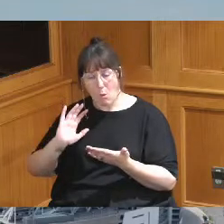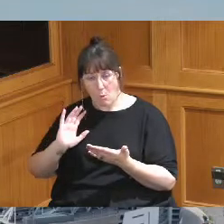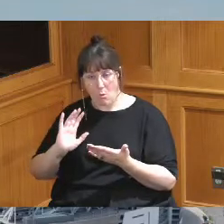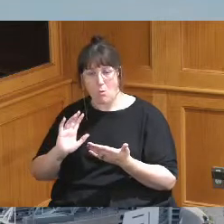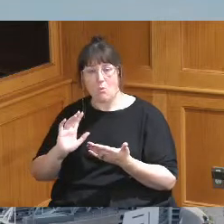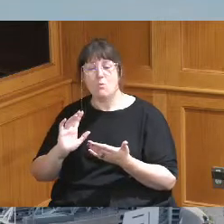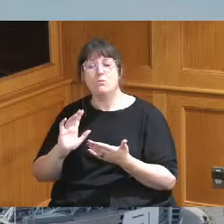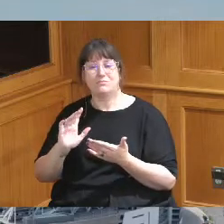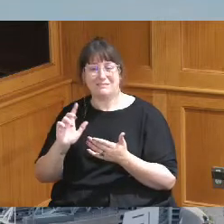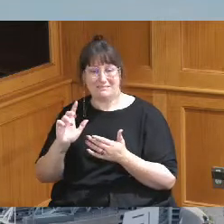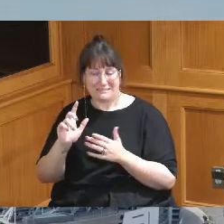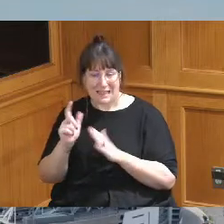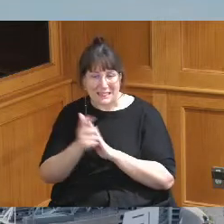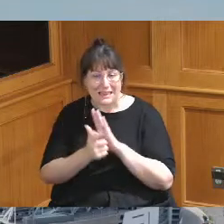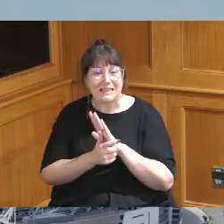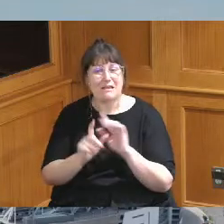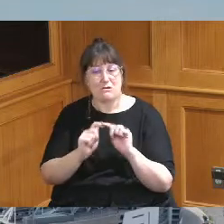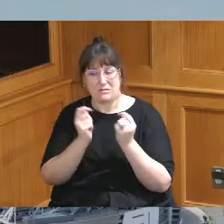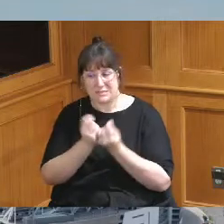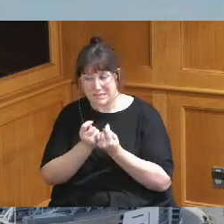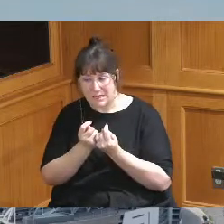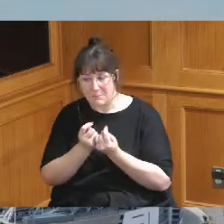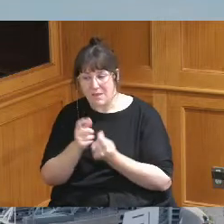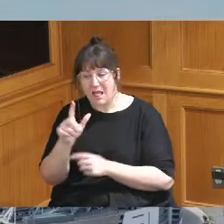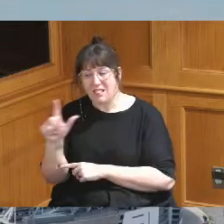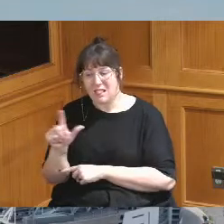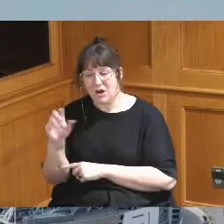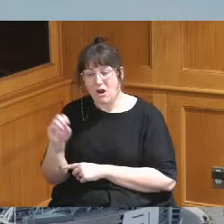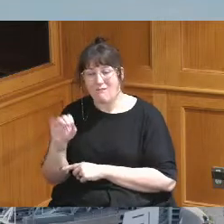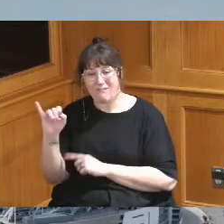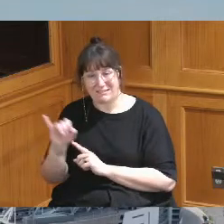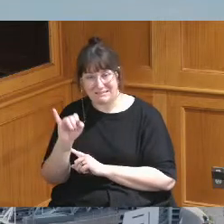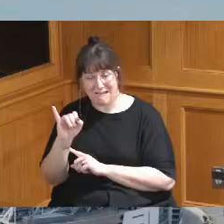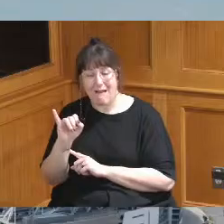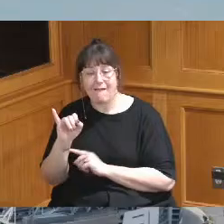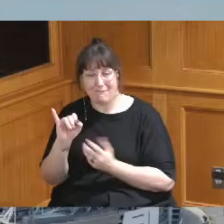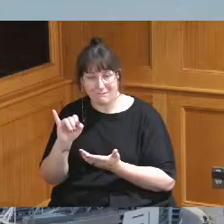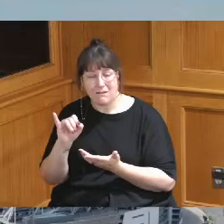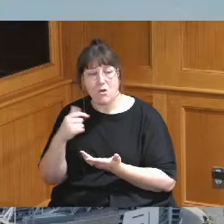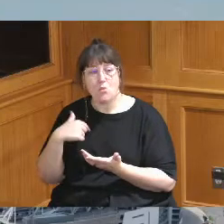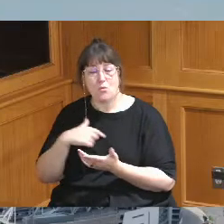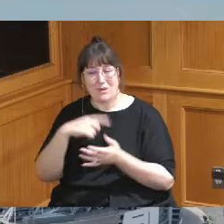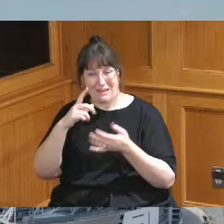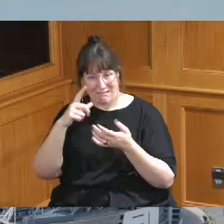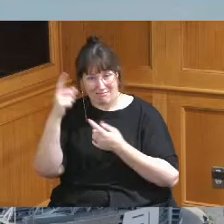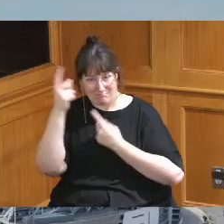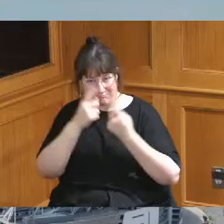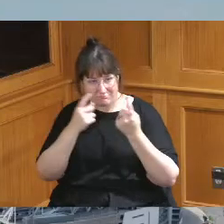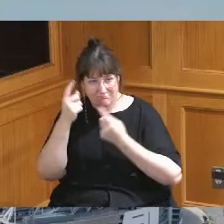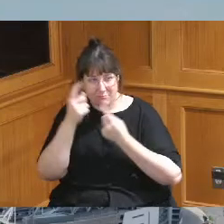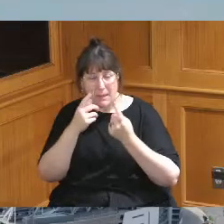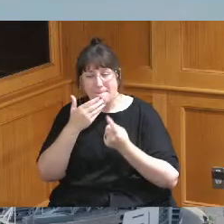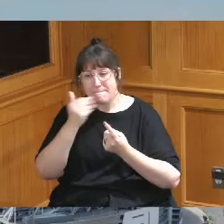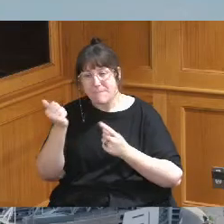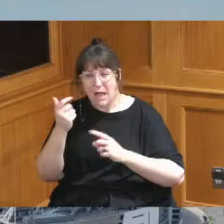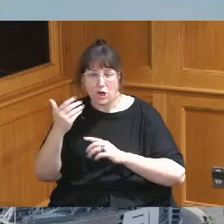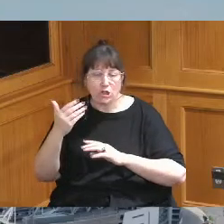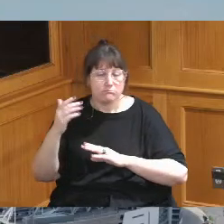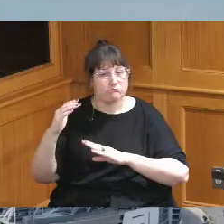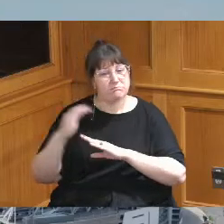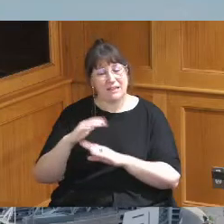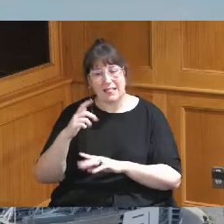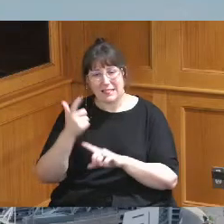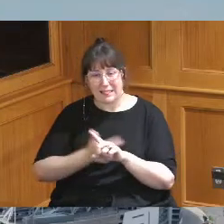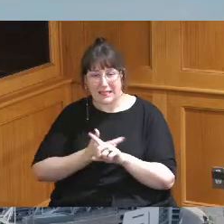letter of intent that included the new term and the basic economic terms of what we believe to be a new and better lease between the